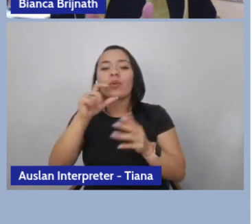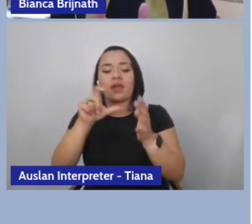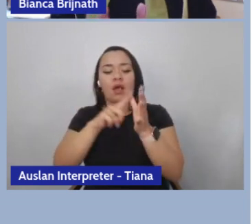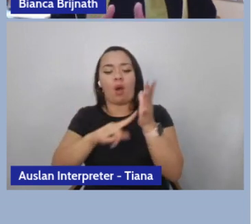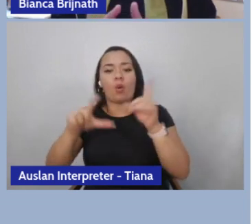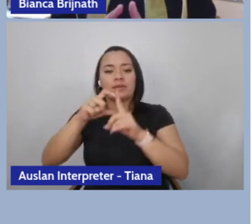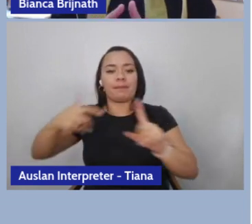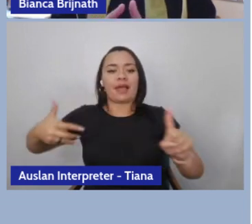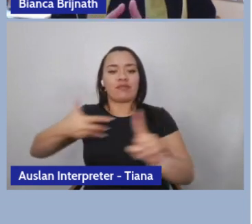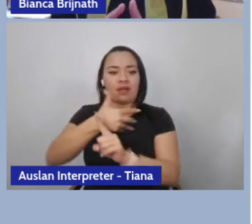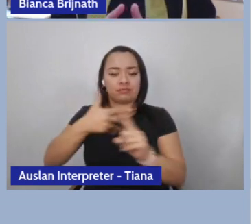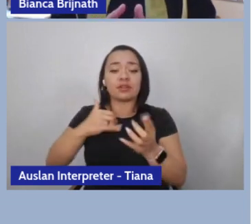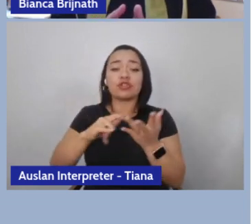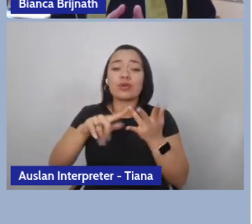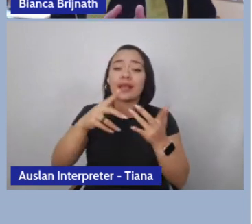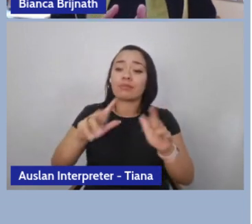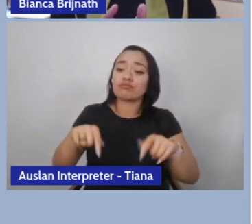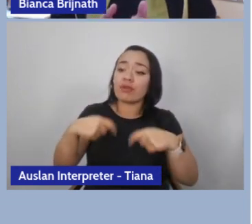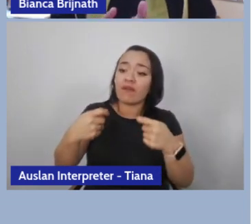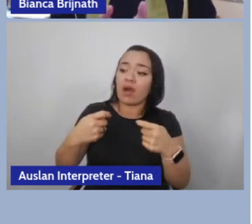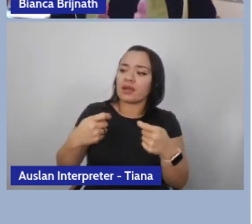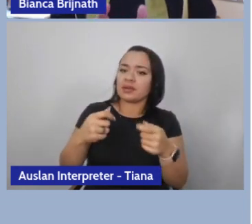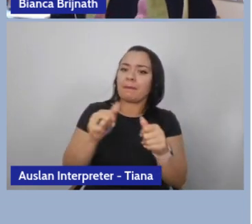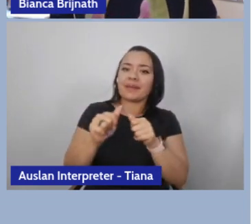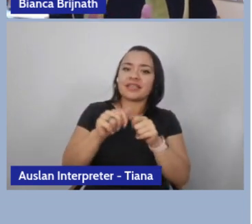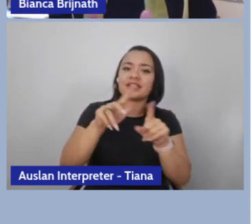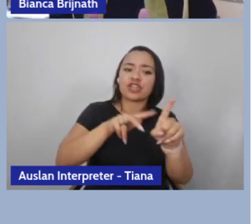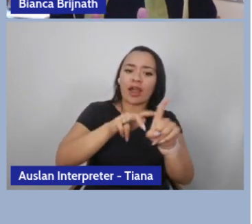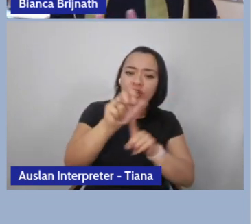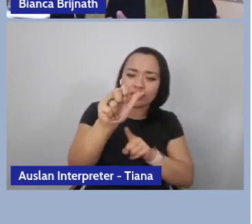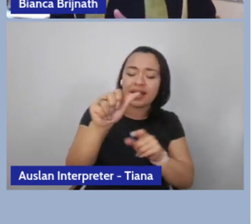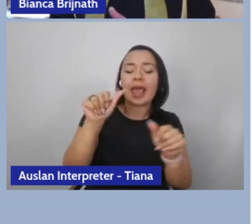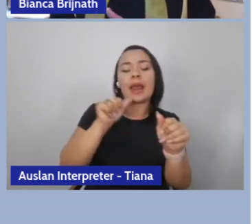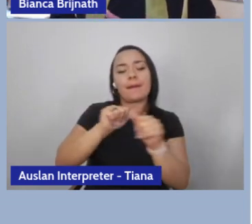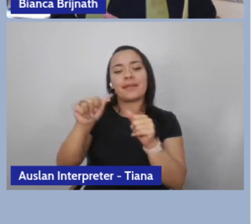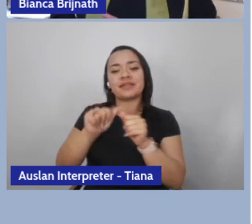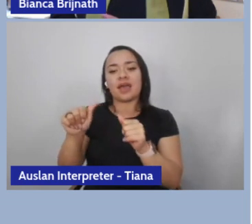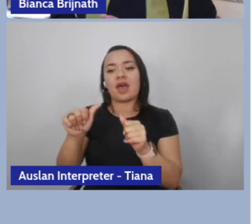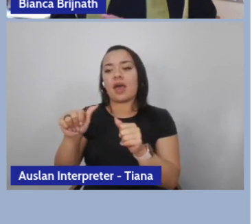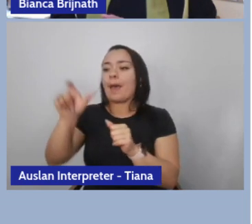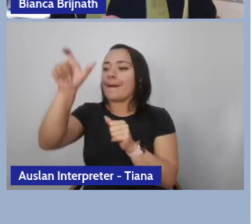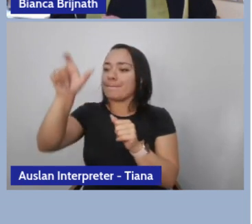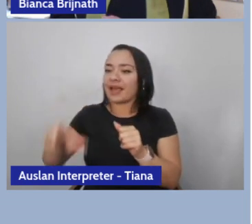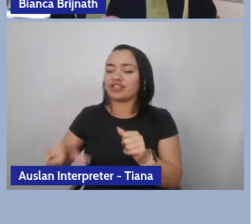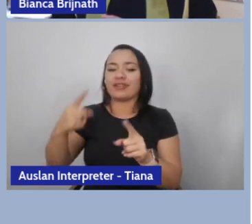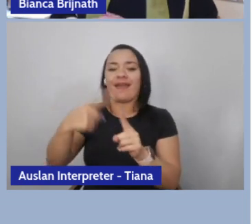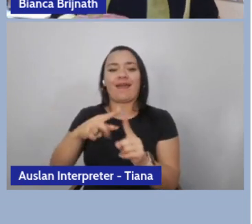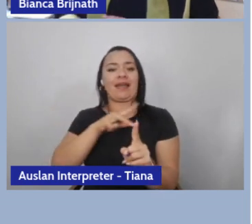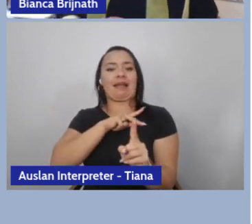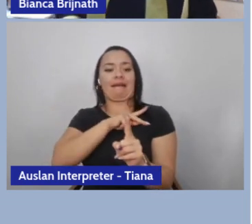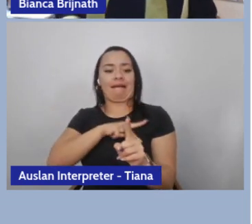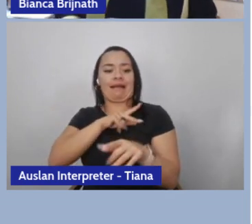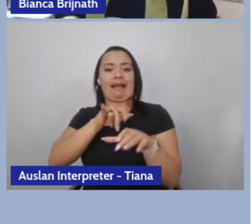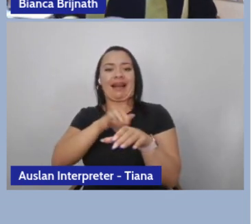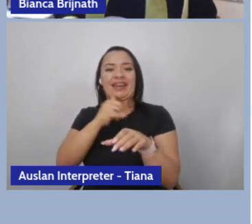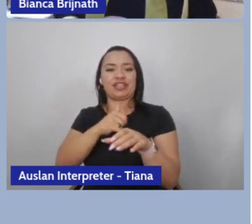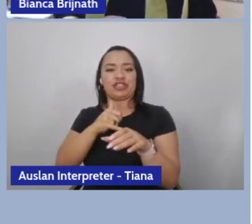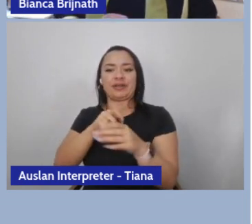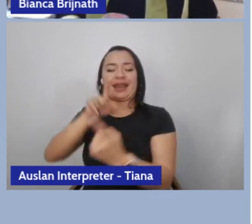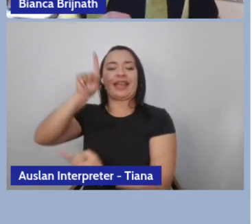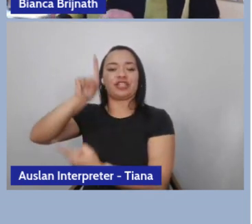timely diagnosis, to help promote a better patient and clinician interaction, really through the absolutely vital work of the